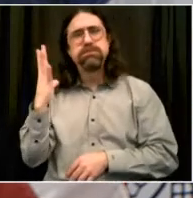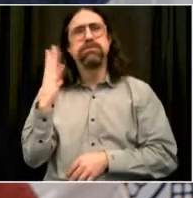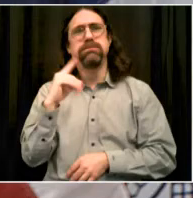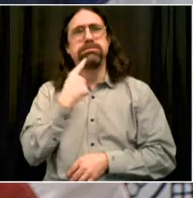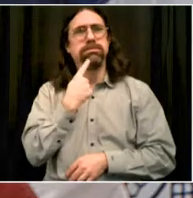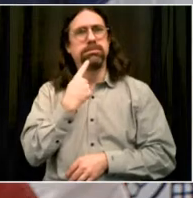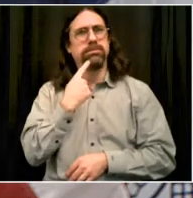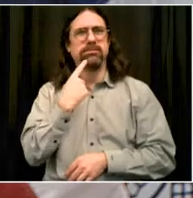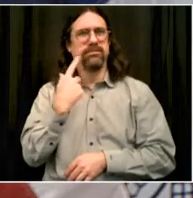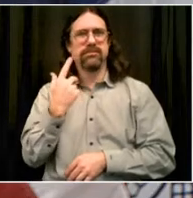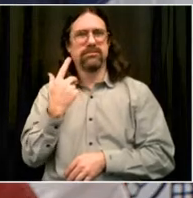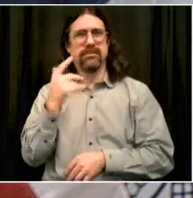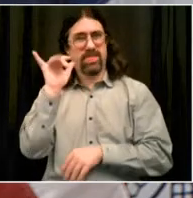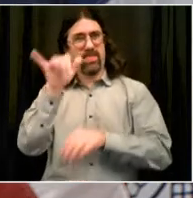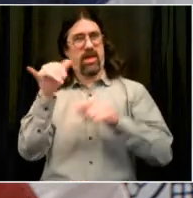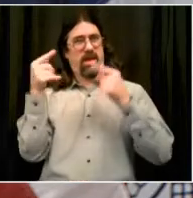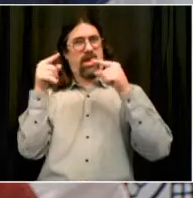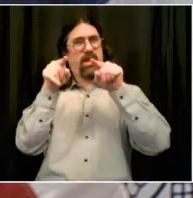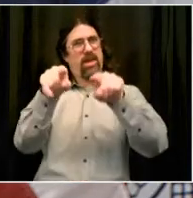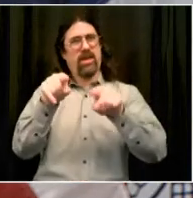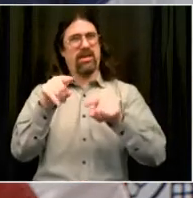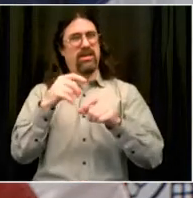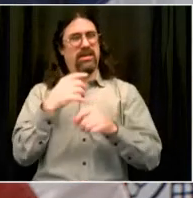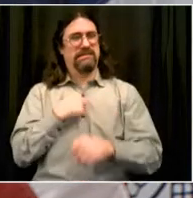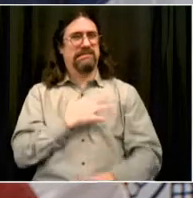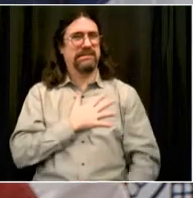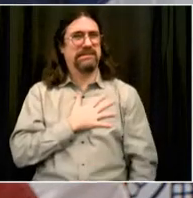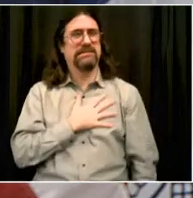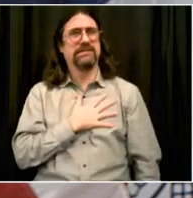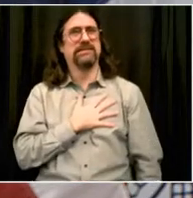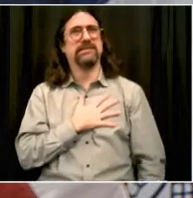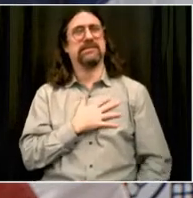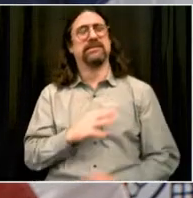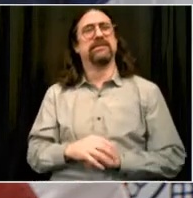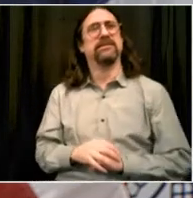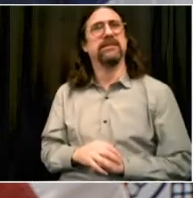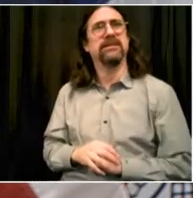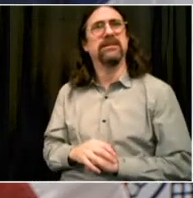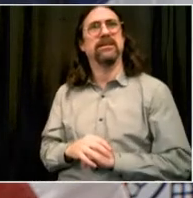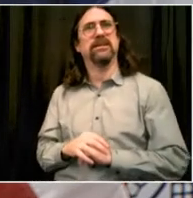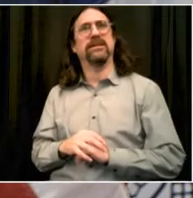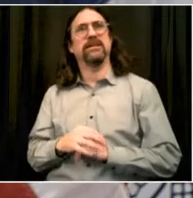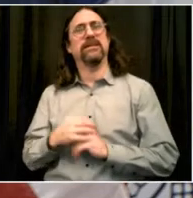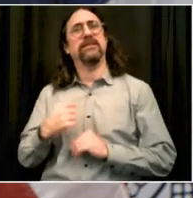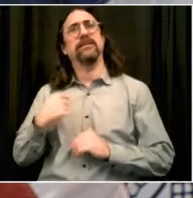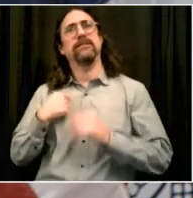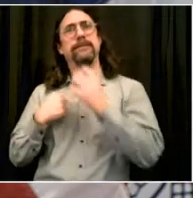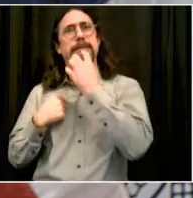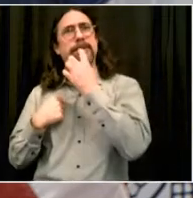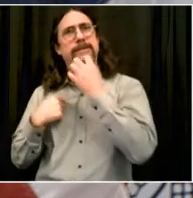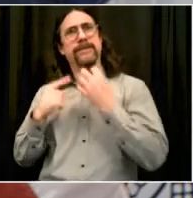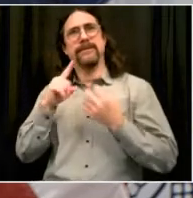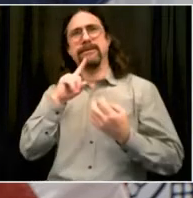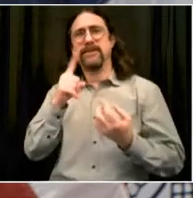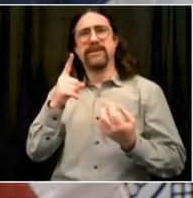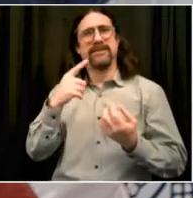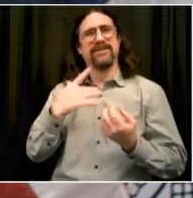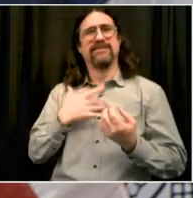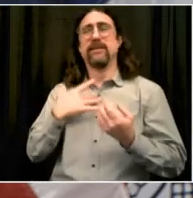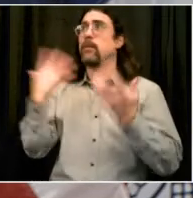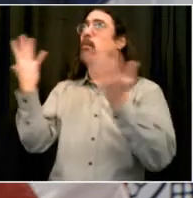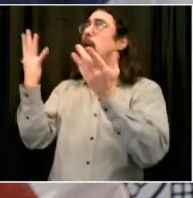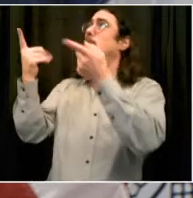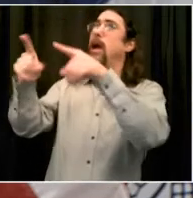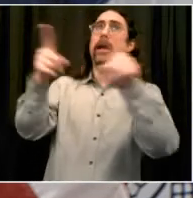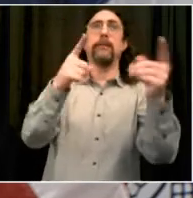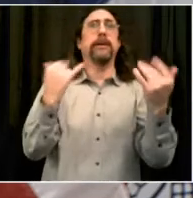point you started with, Trump supporters, I think unfortunately what's happened here is it's not like these ideas never existed